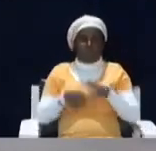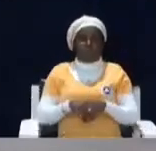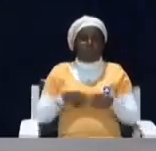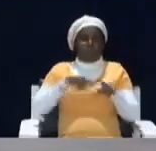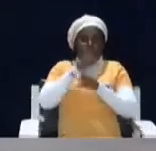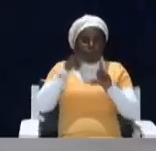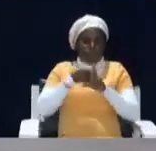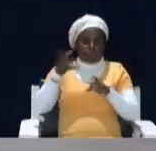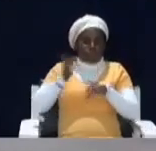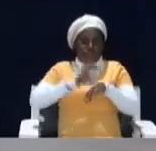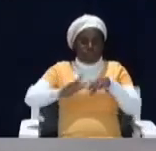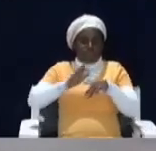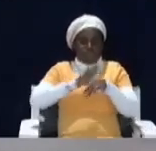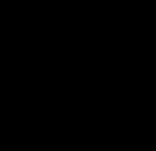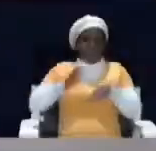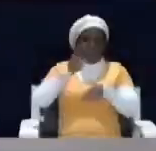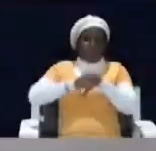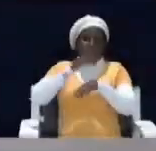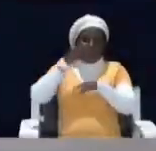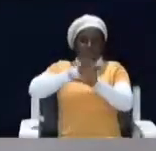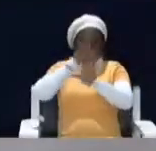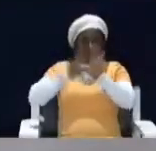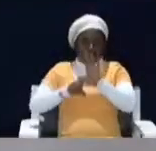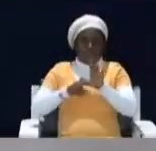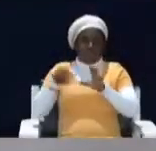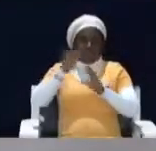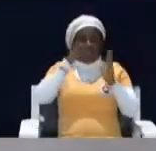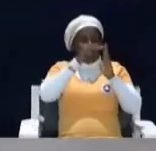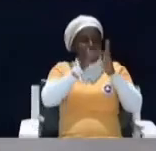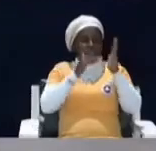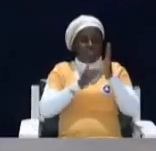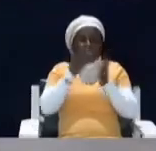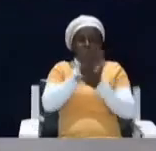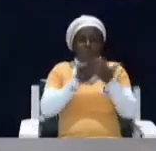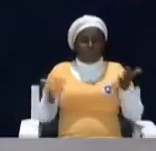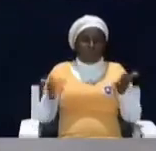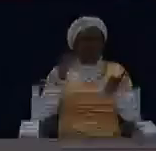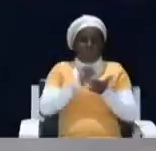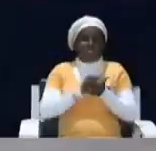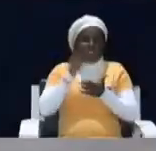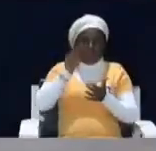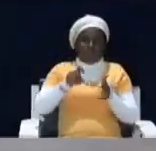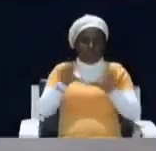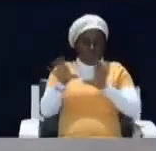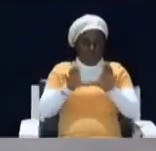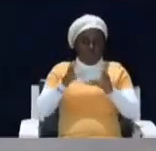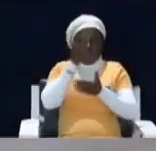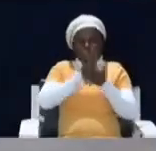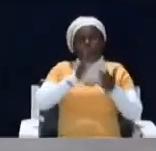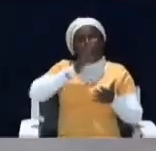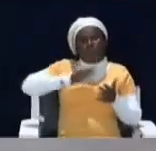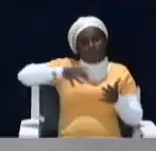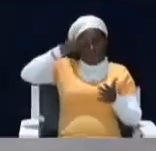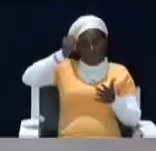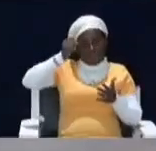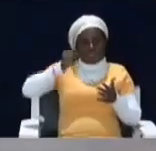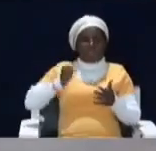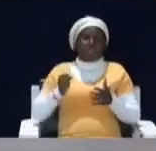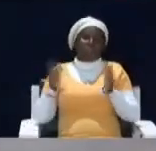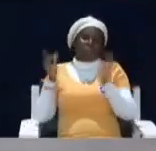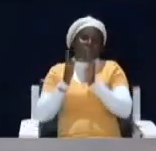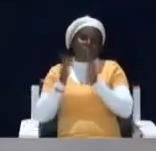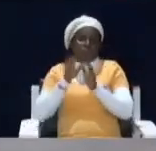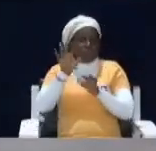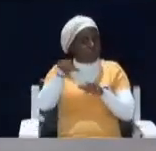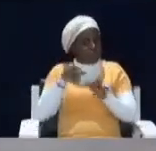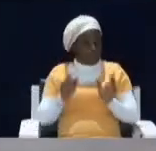was vacancy on our stool, they listed some criteria, and some elders, they contacted me that,